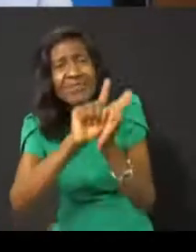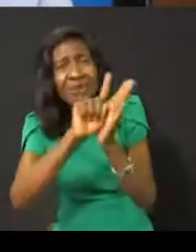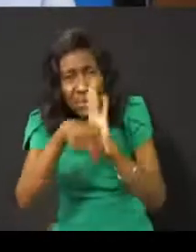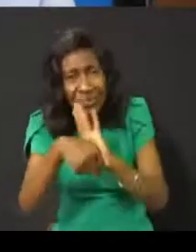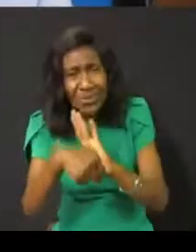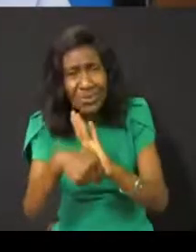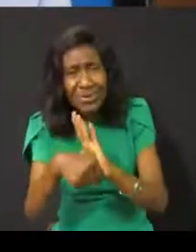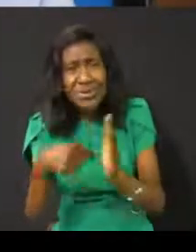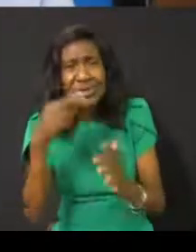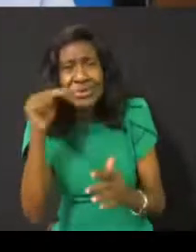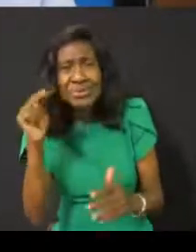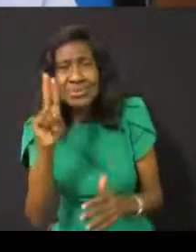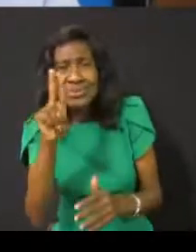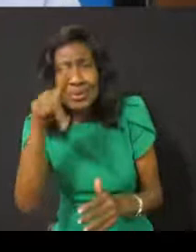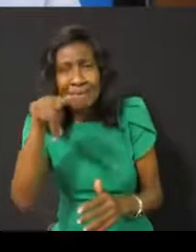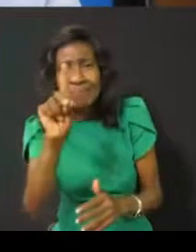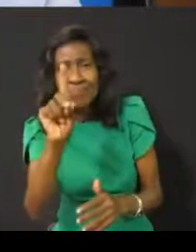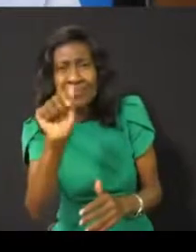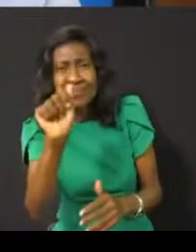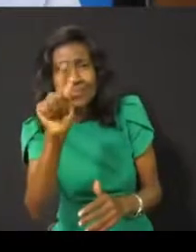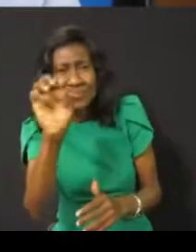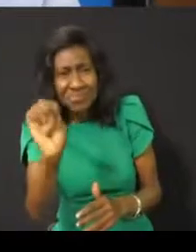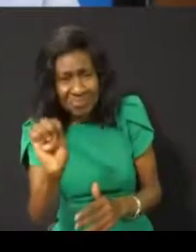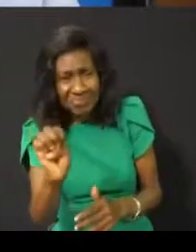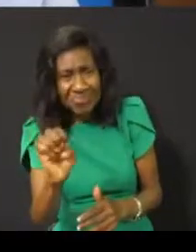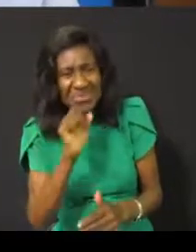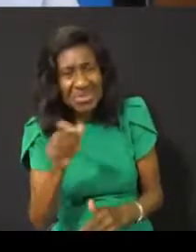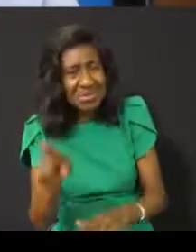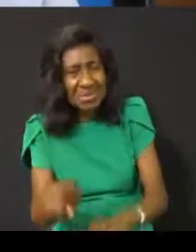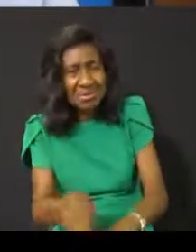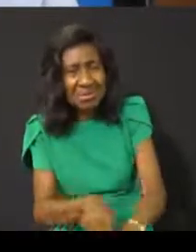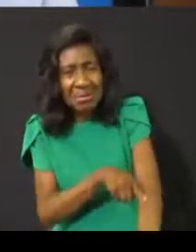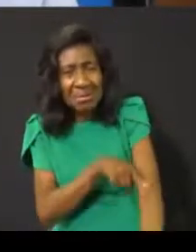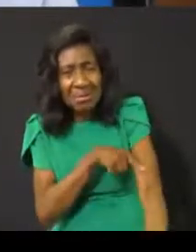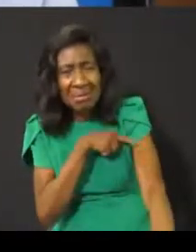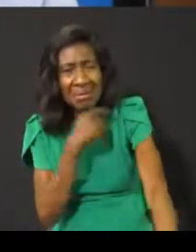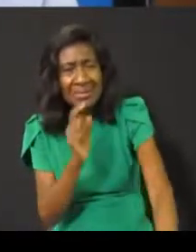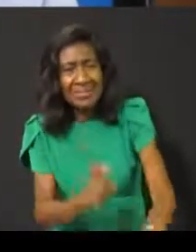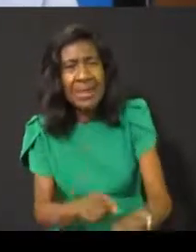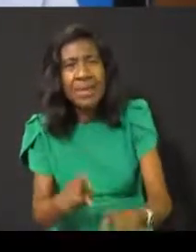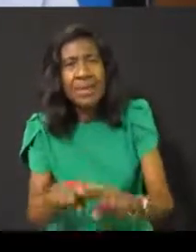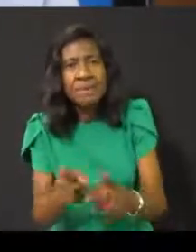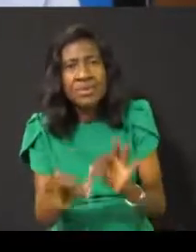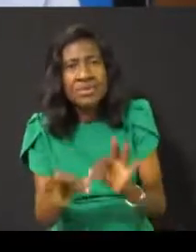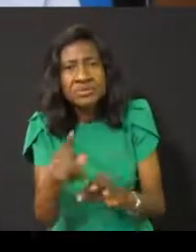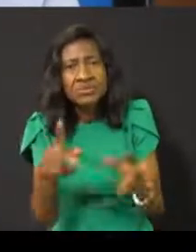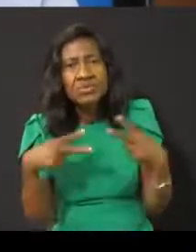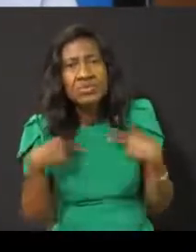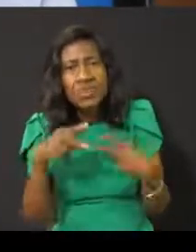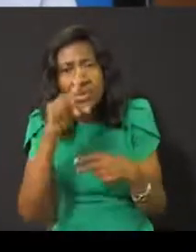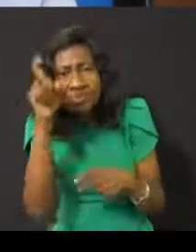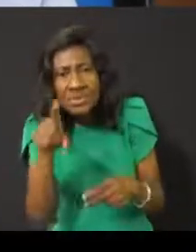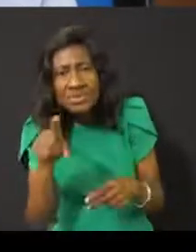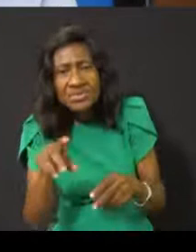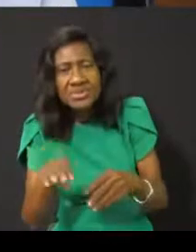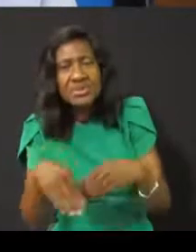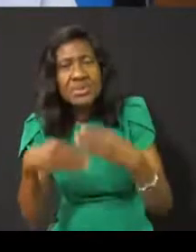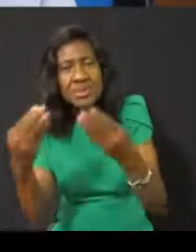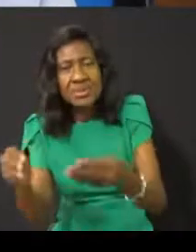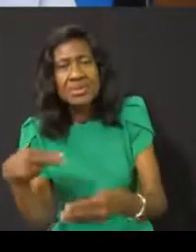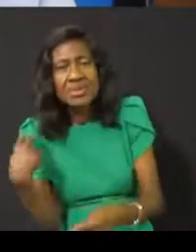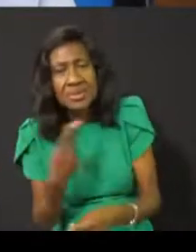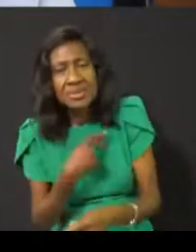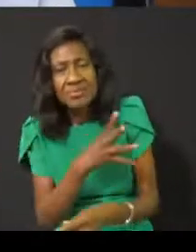are trying to get it to be a bit more streamlined. But certainly if you have questions, please forward them and we'll be happy to do our best to answer